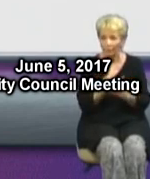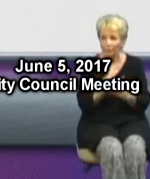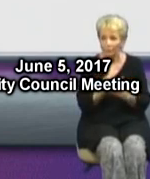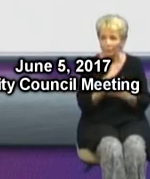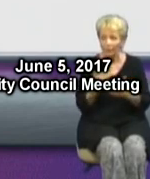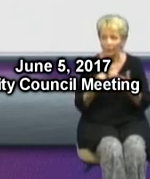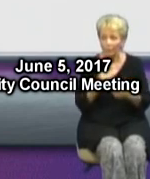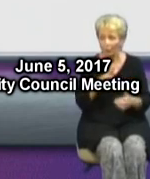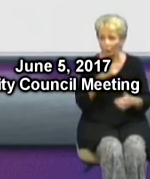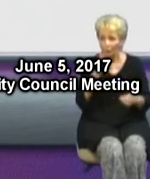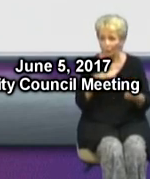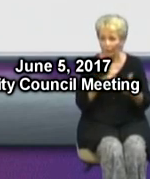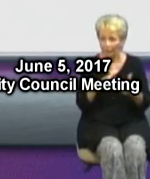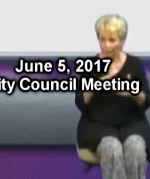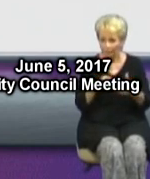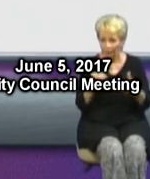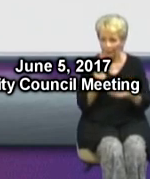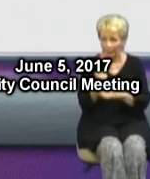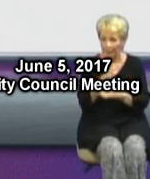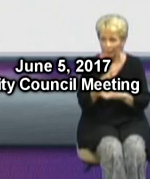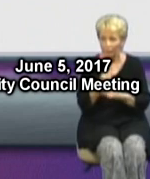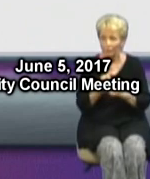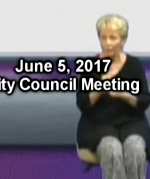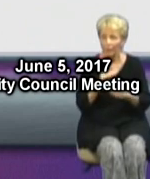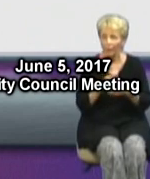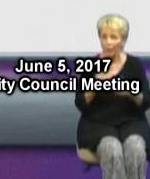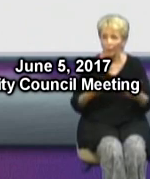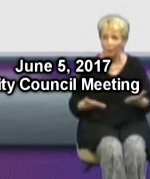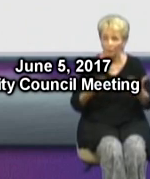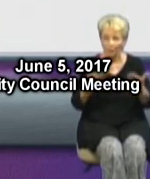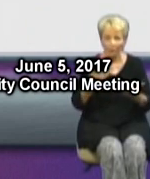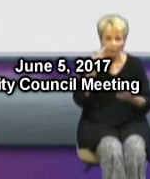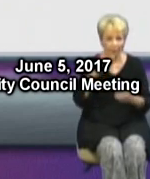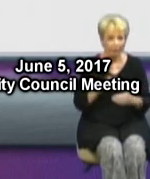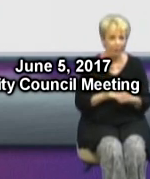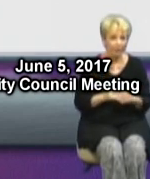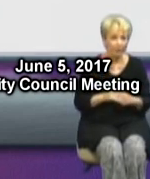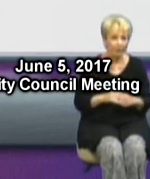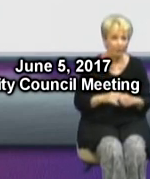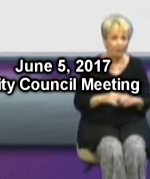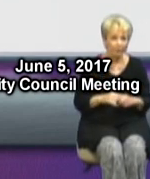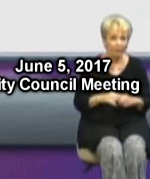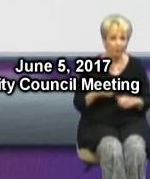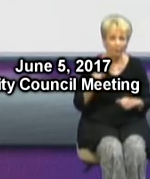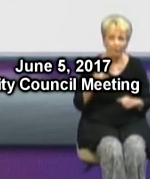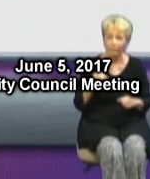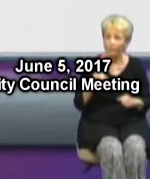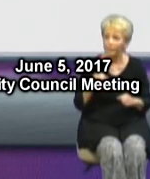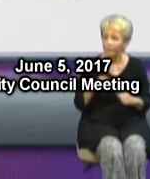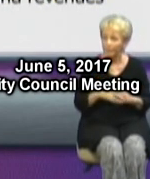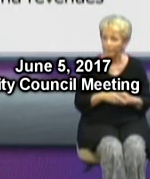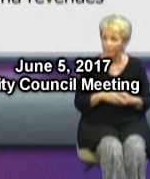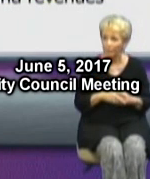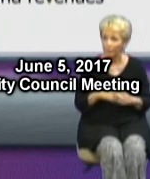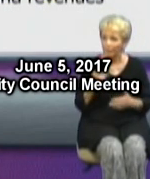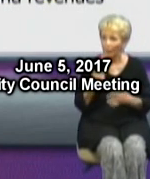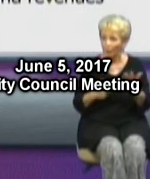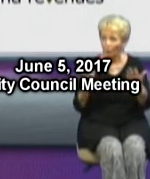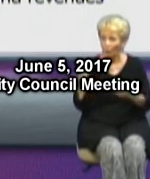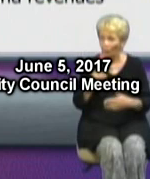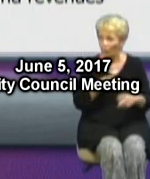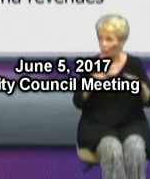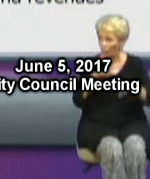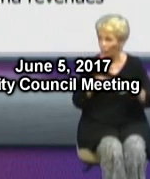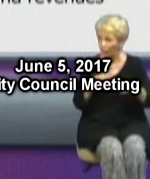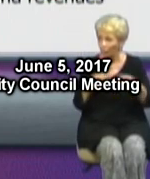almost $300,000 next year is proposed for you to consider. So what are we looking at in the